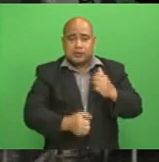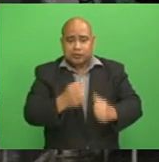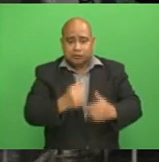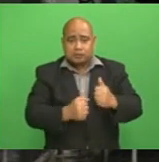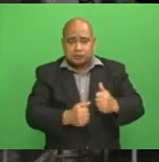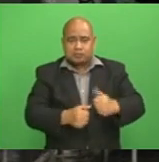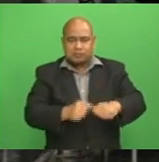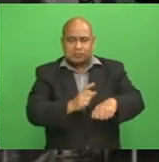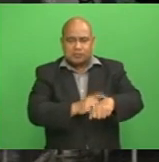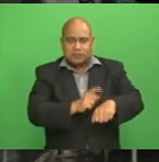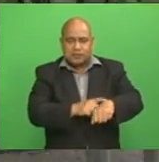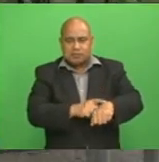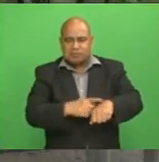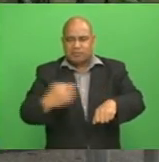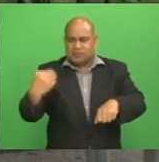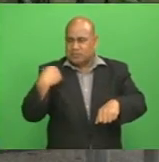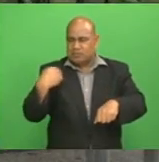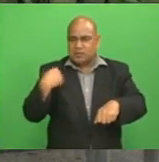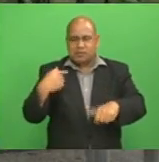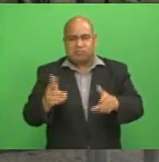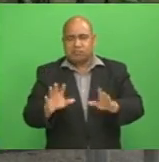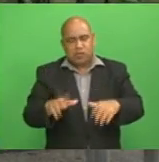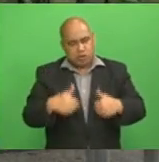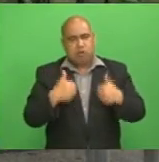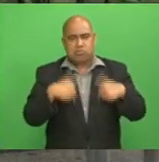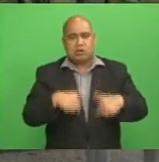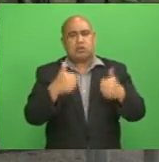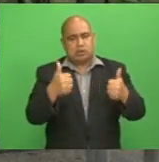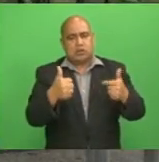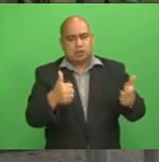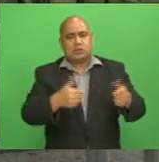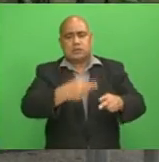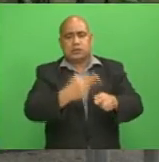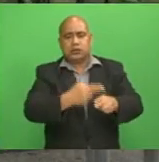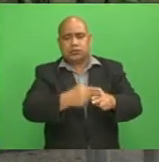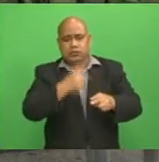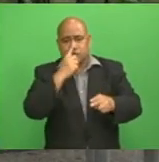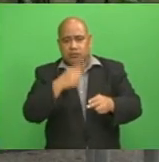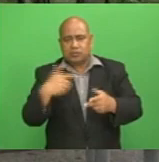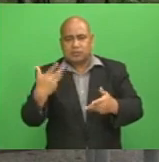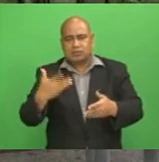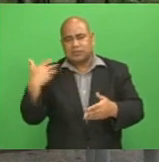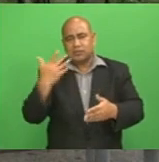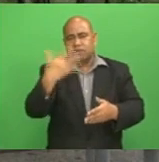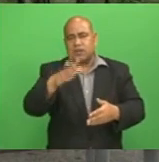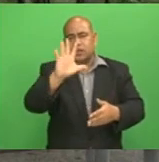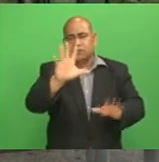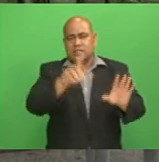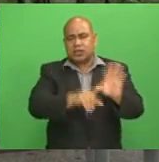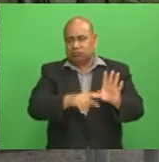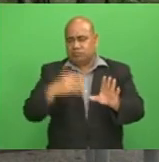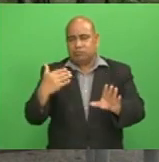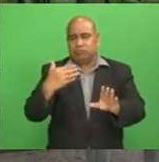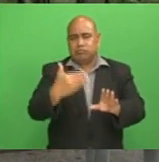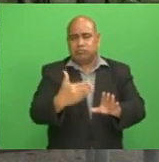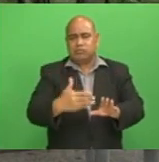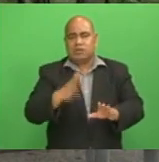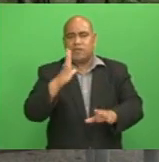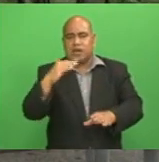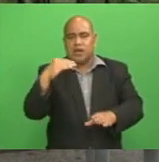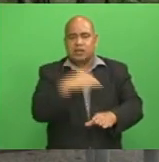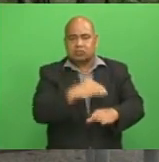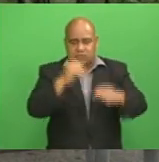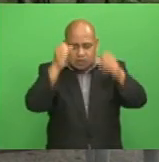it went on smoothly. The farm has been in operation for past 55 years with more than 500 cattle, which produces